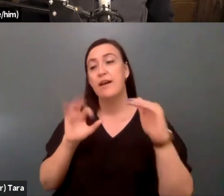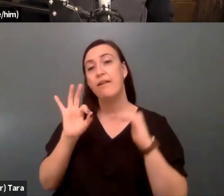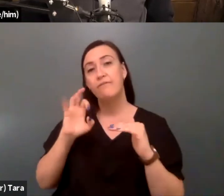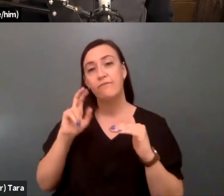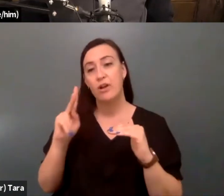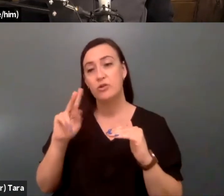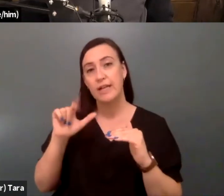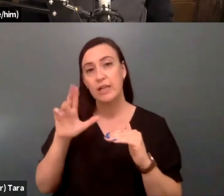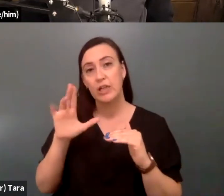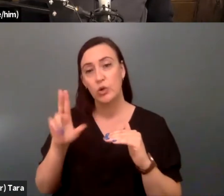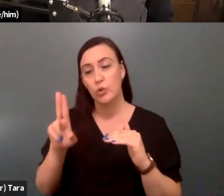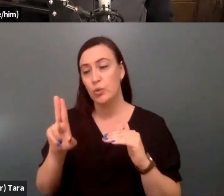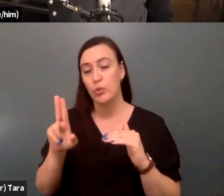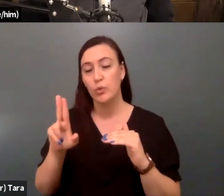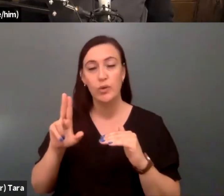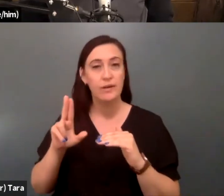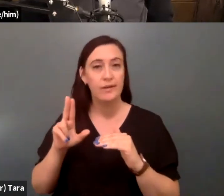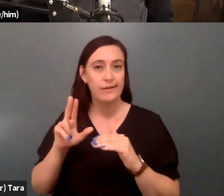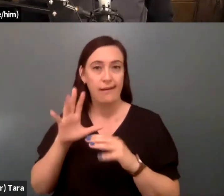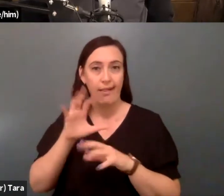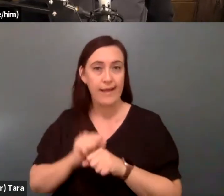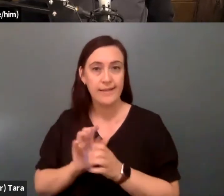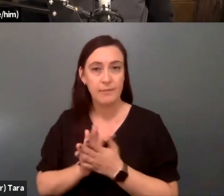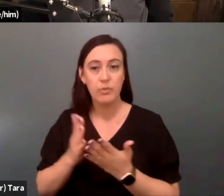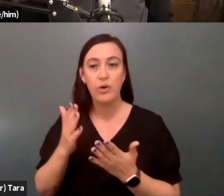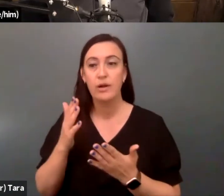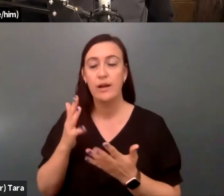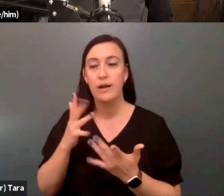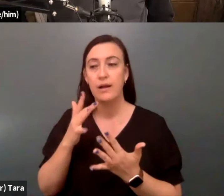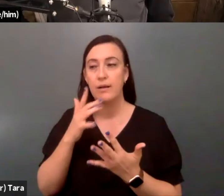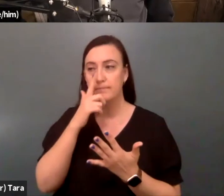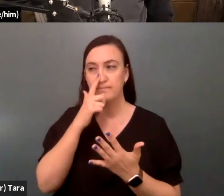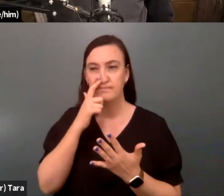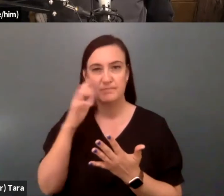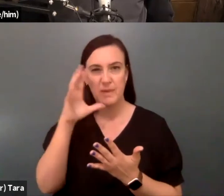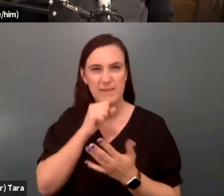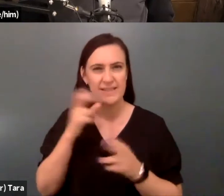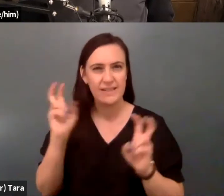that I quibble with in parts. But